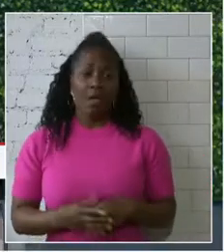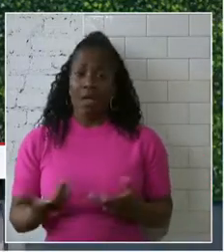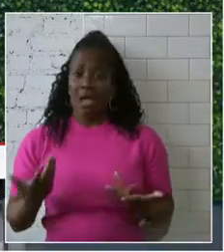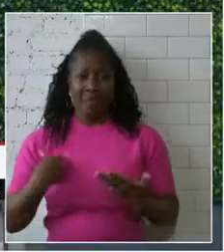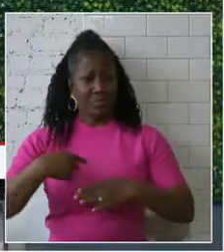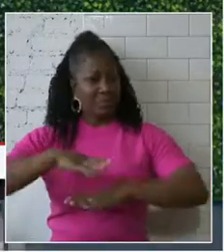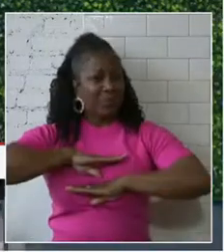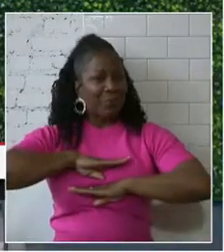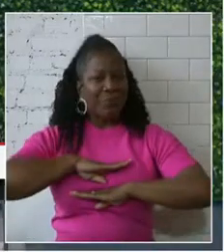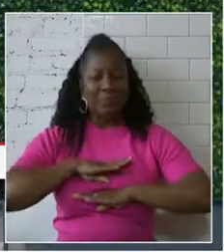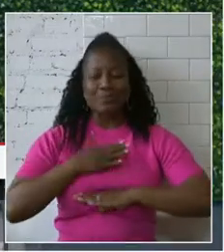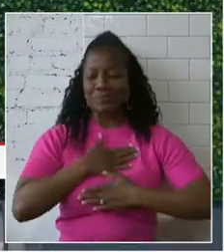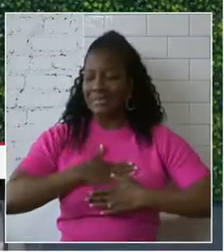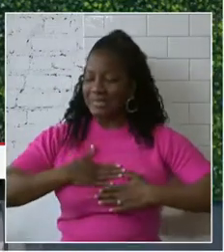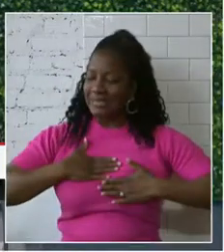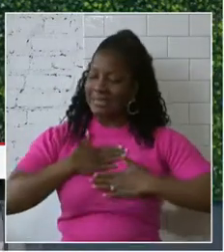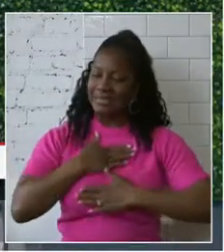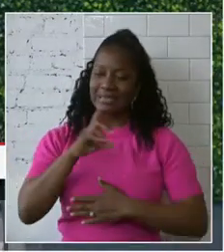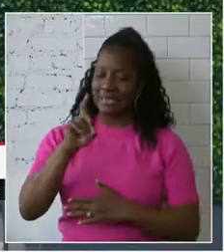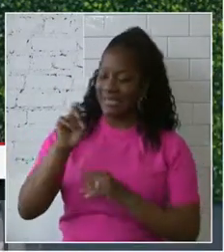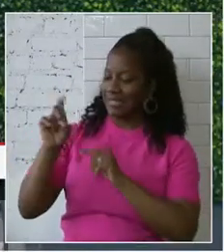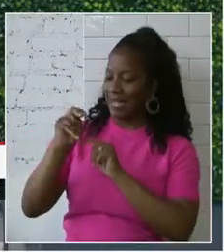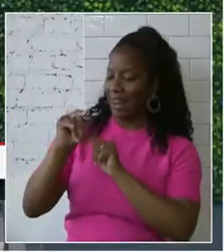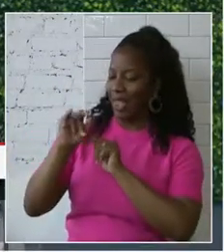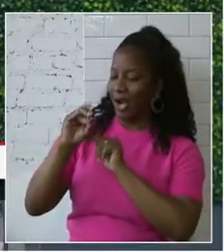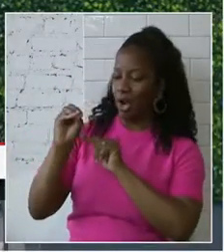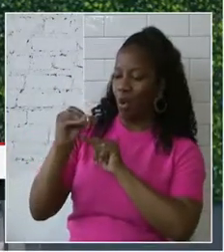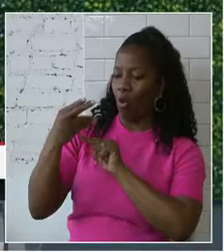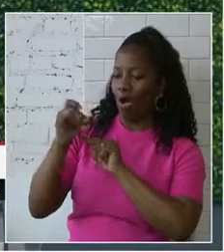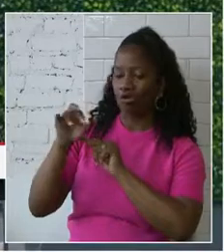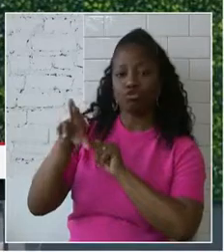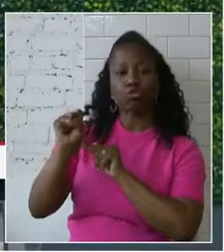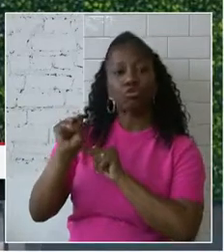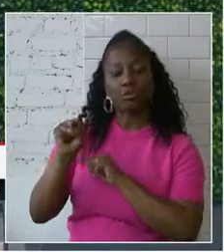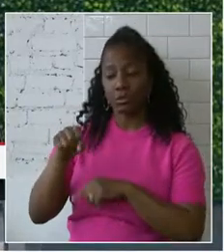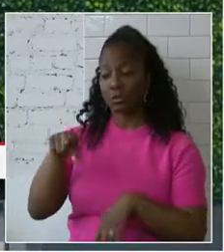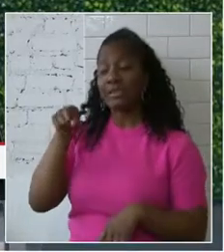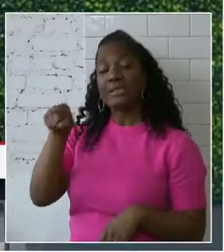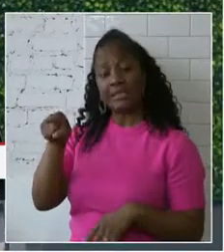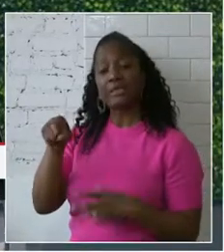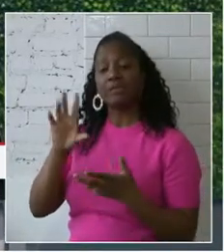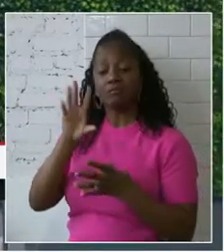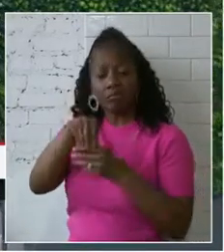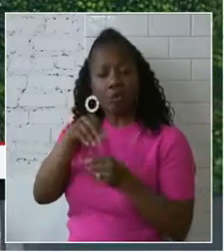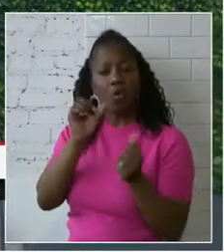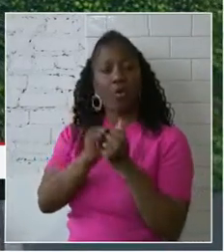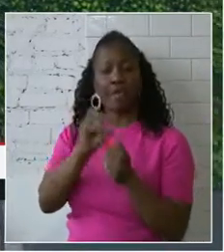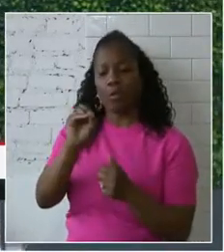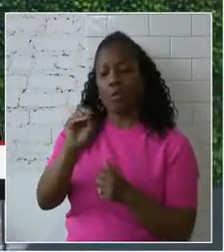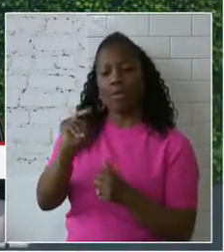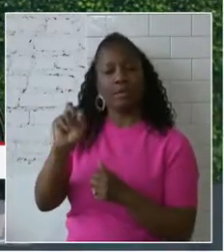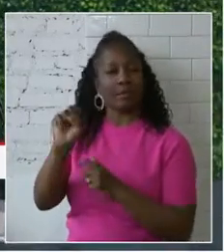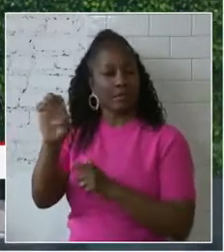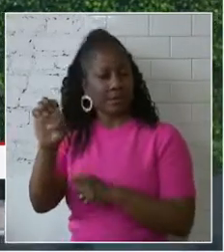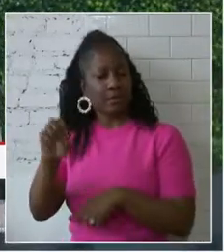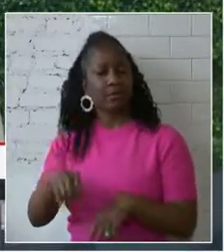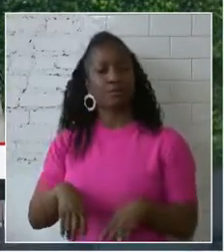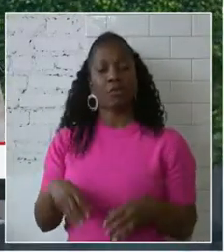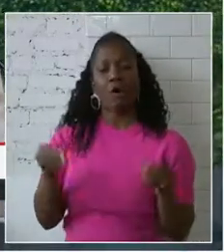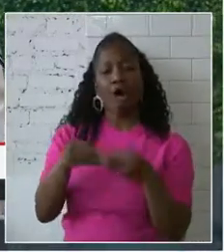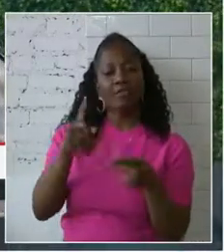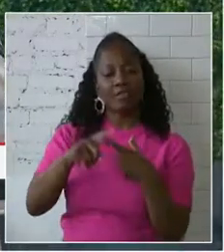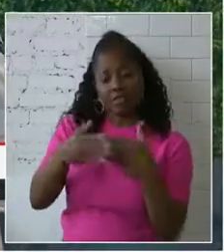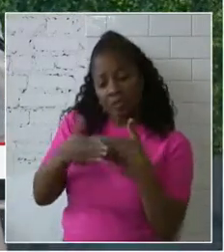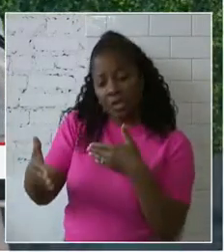Delano Hunter is serving as the interim director of the Office of Neighborhood Safety and Engagement, in addition to